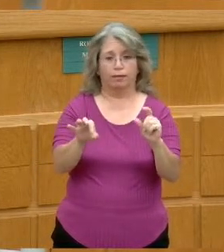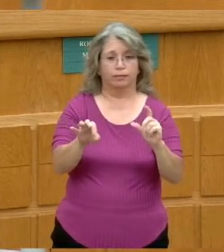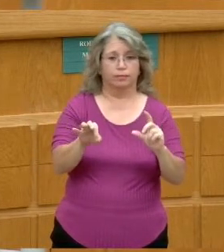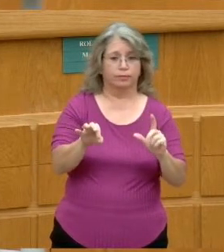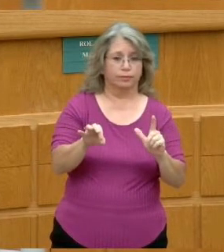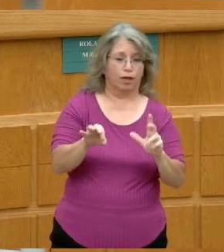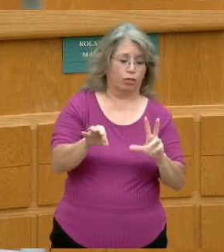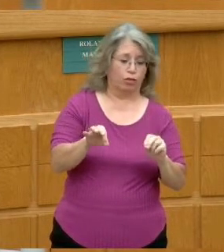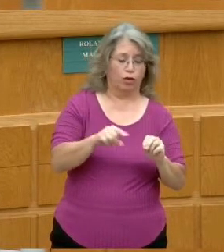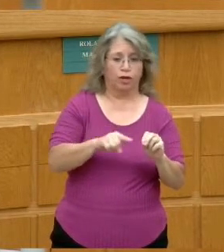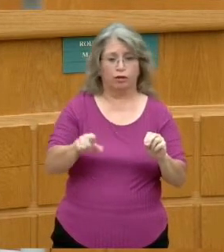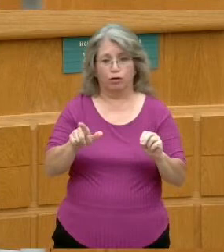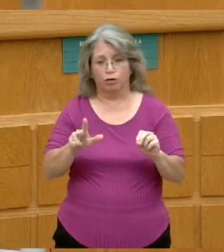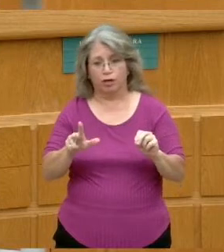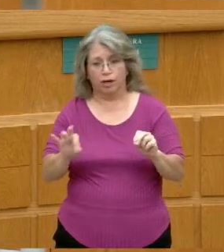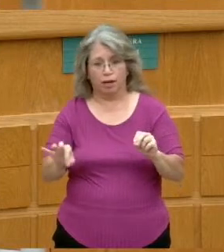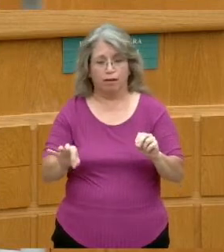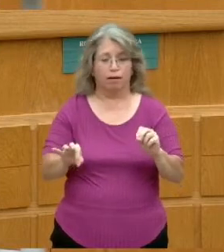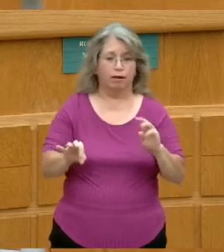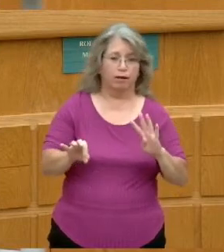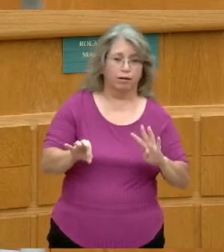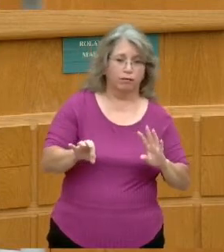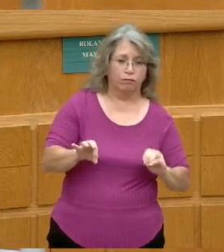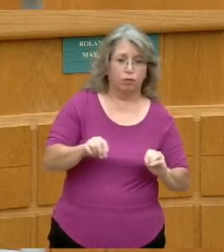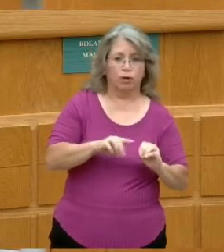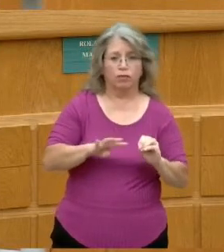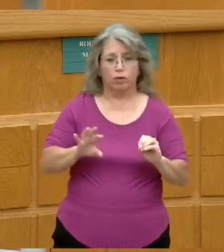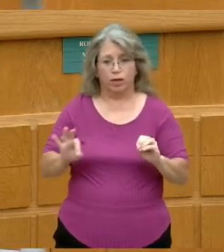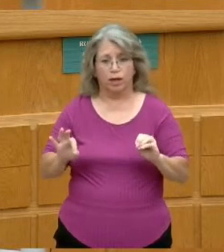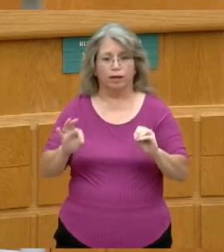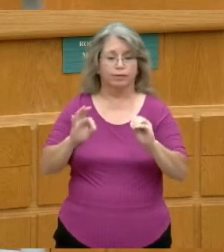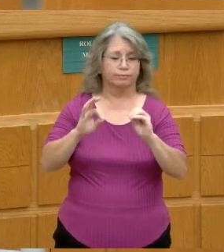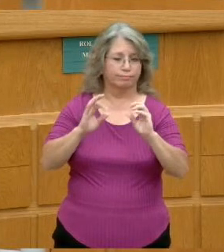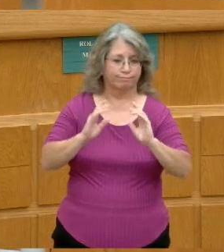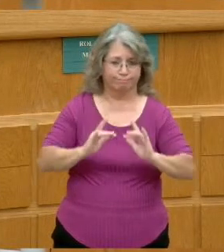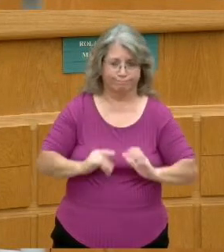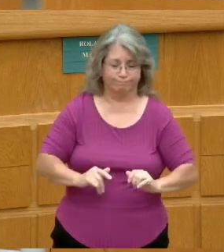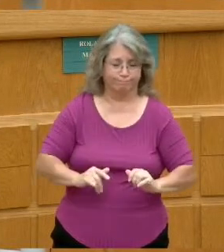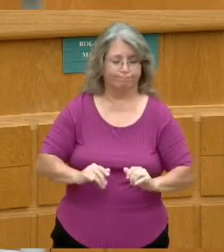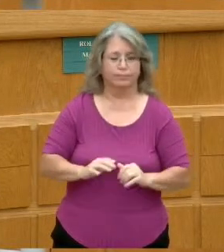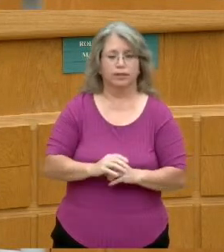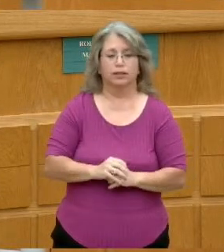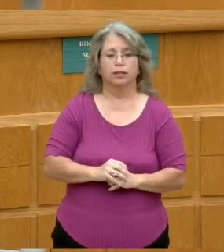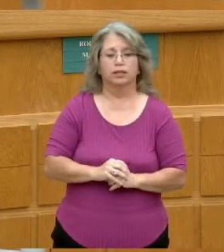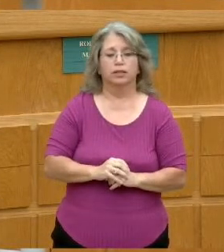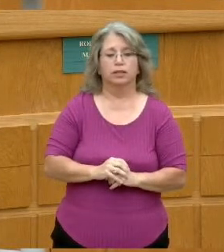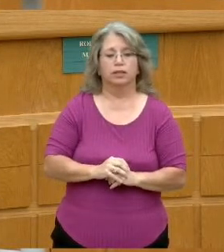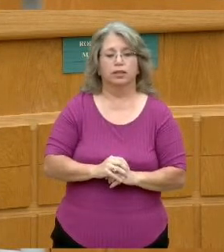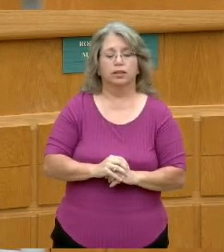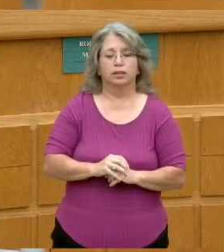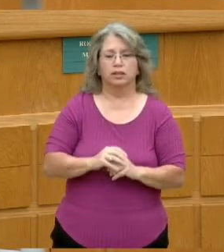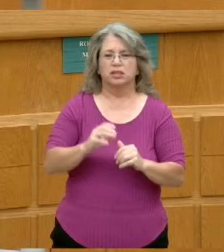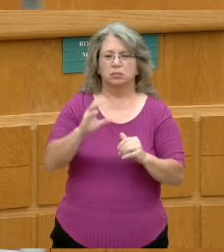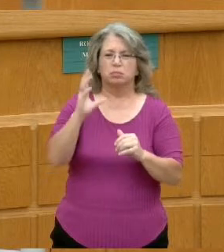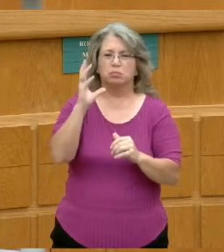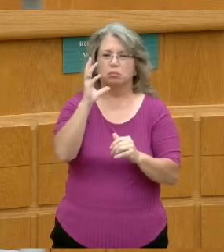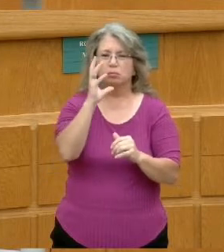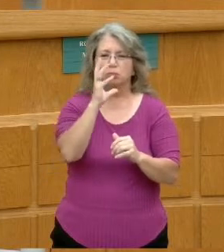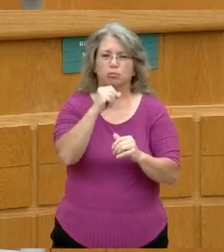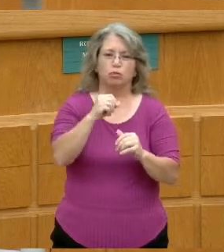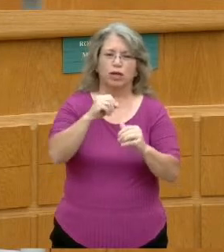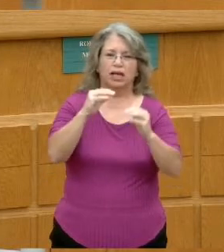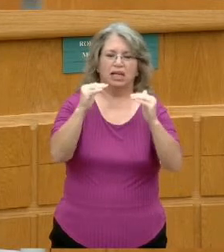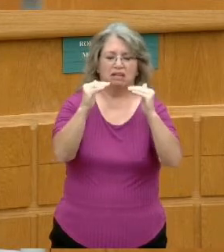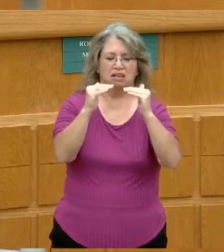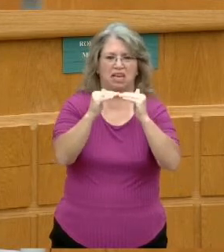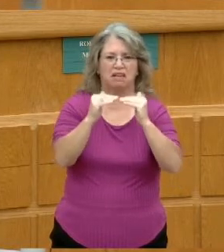So we have a 20 to 29, 30 to 39, 40 to 49, and so on. There's a pretty even distribution of the